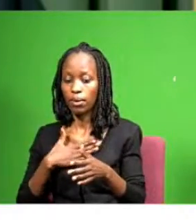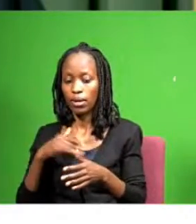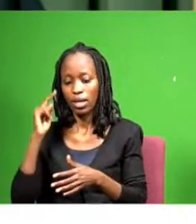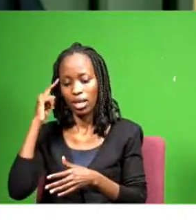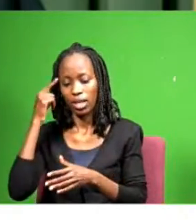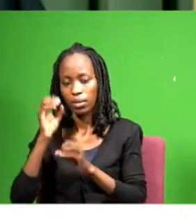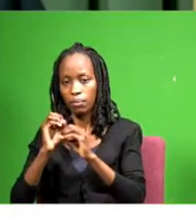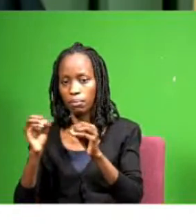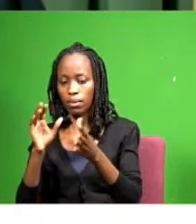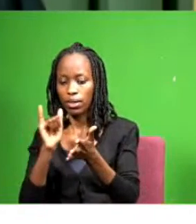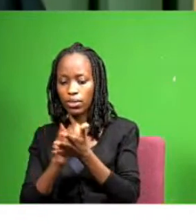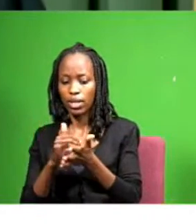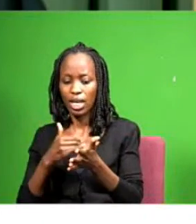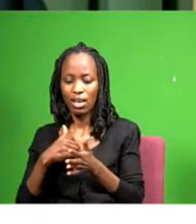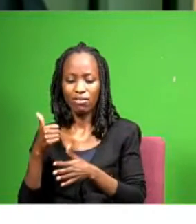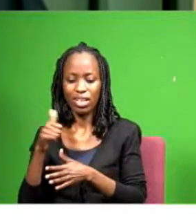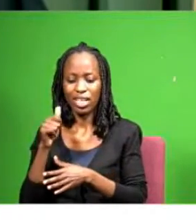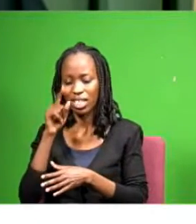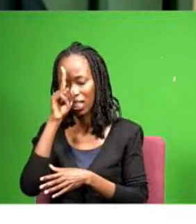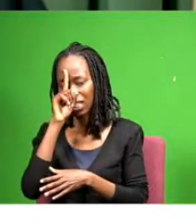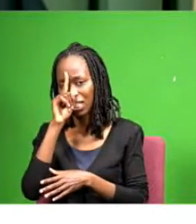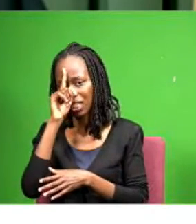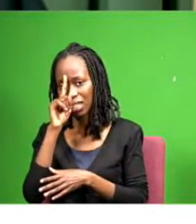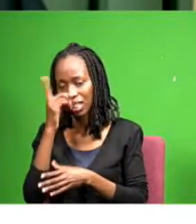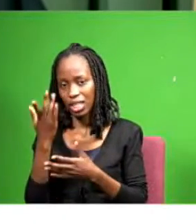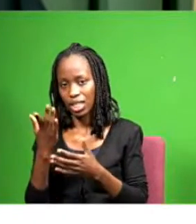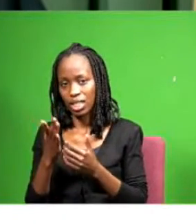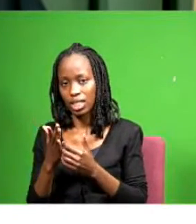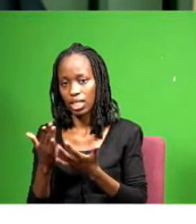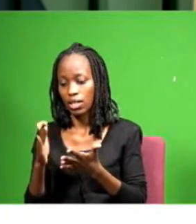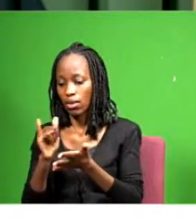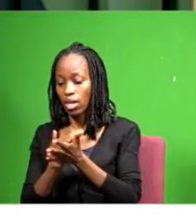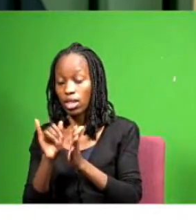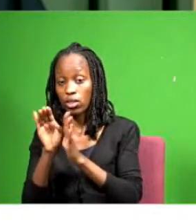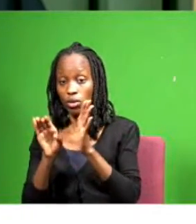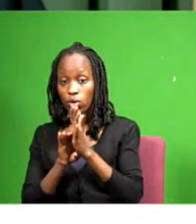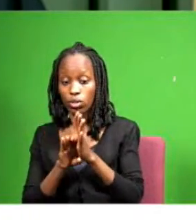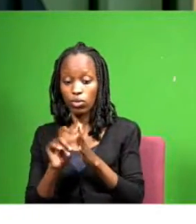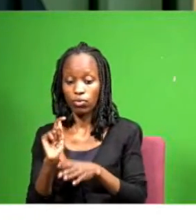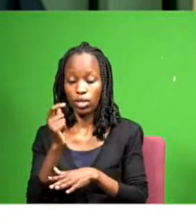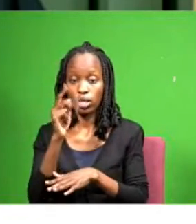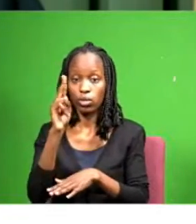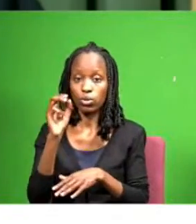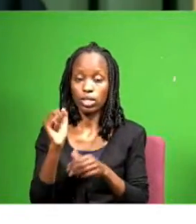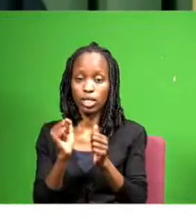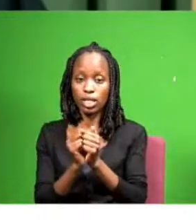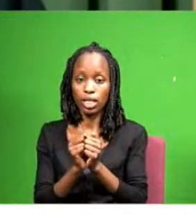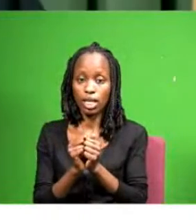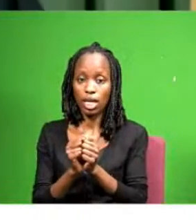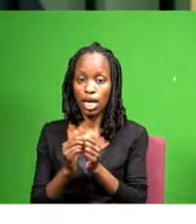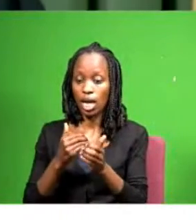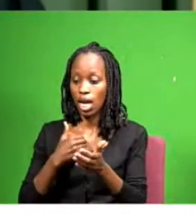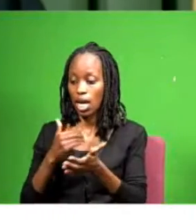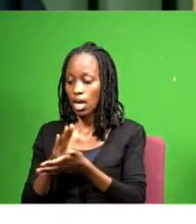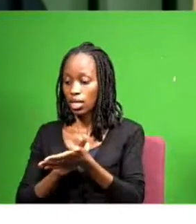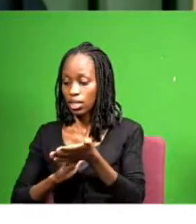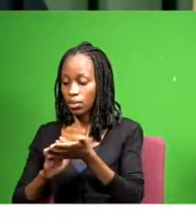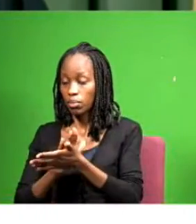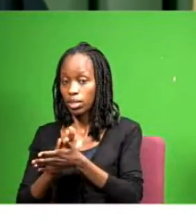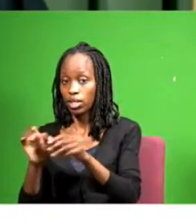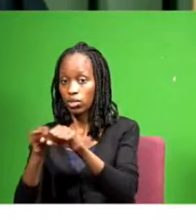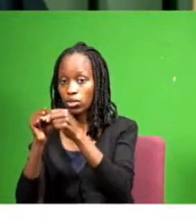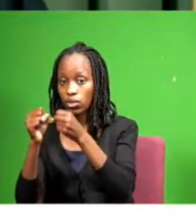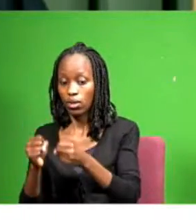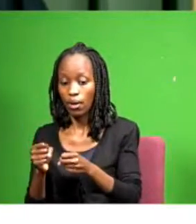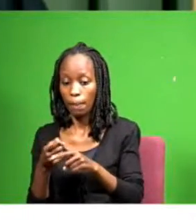that there is any serious contestation that the Constitution of Kenya 2010 has a basic structure.